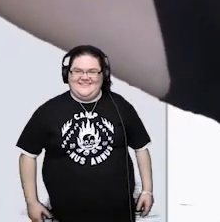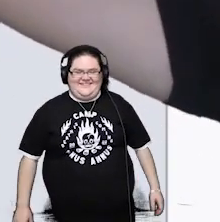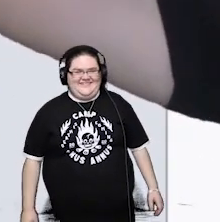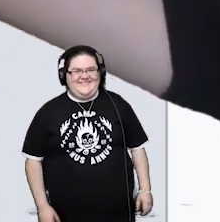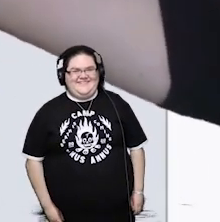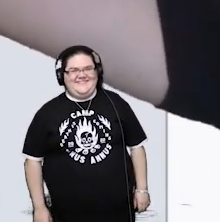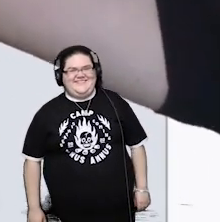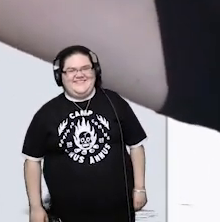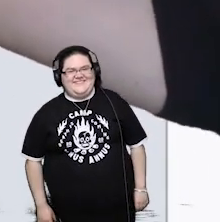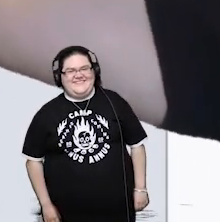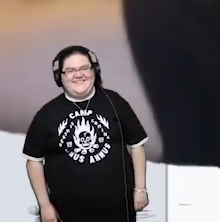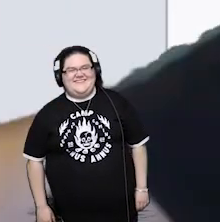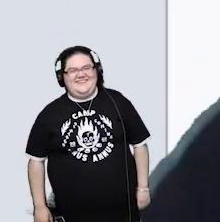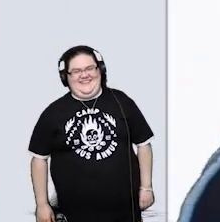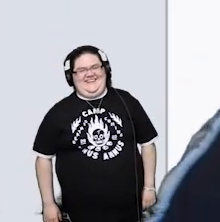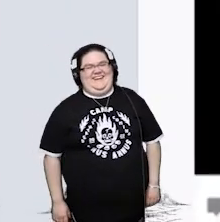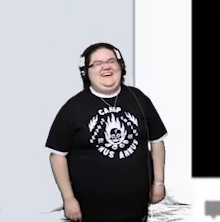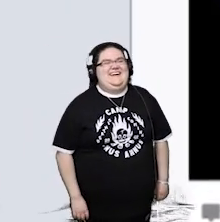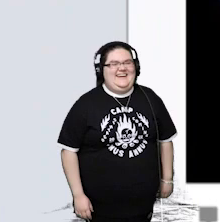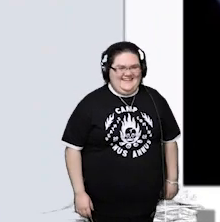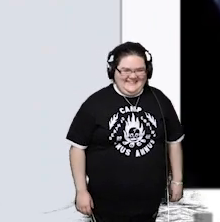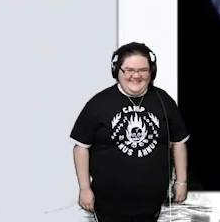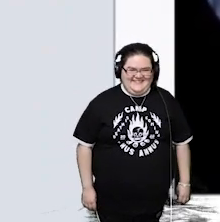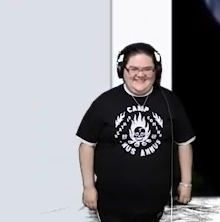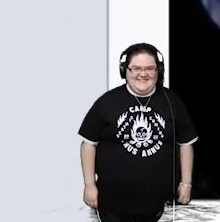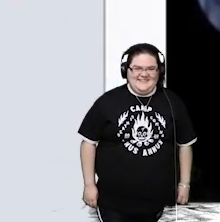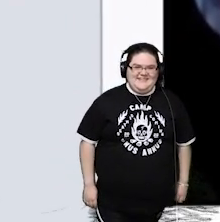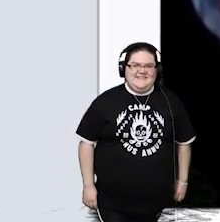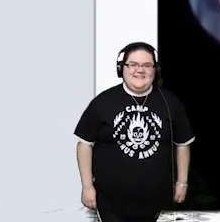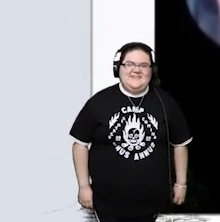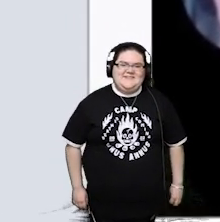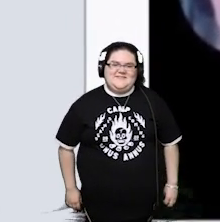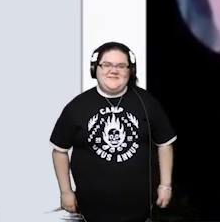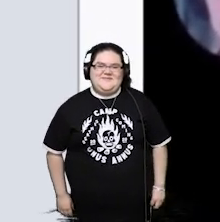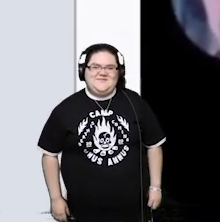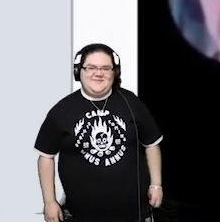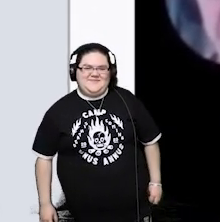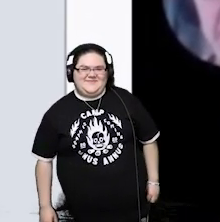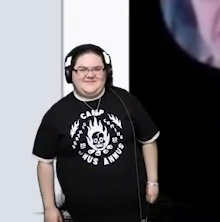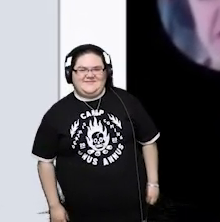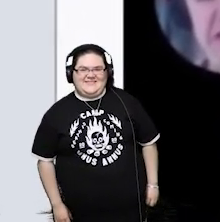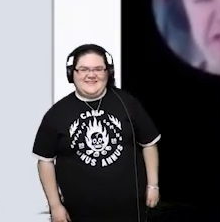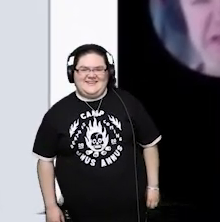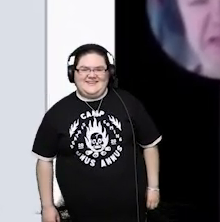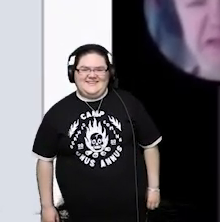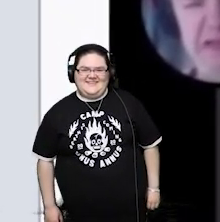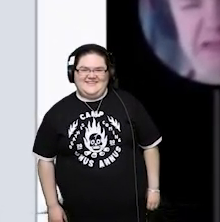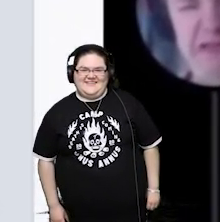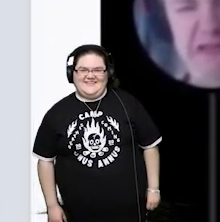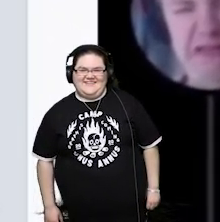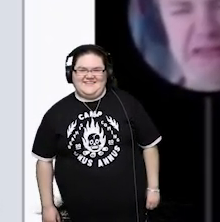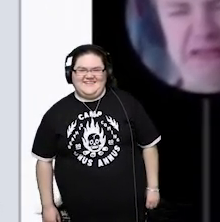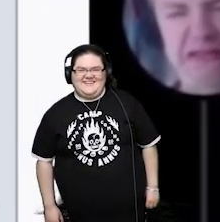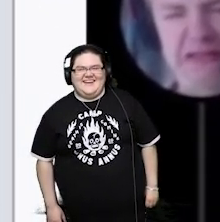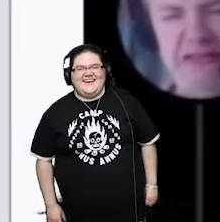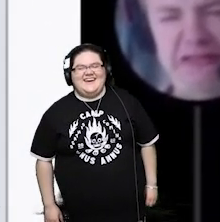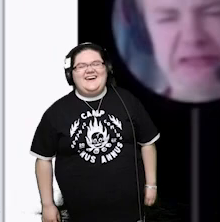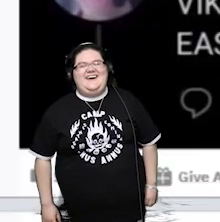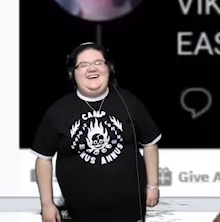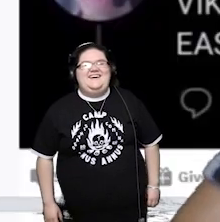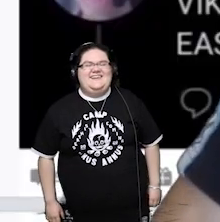king. It is my domain. Tommy in it is the biggest Vic star simp. Congrats. Yes, yes. Thank you, Vic. So I can finally rest